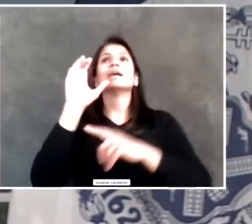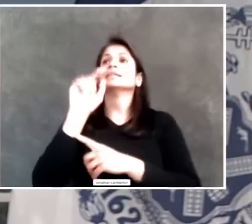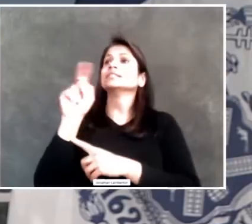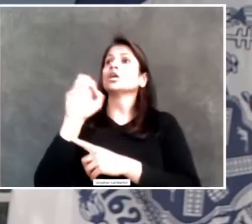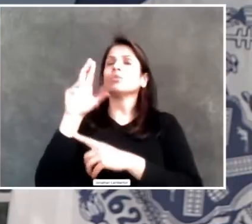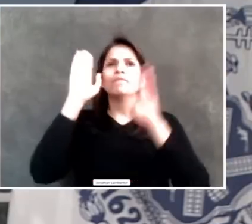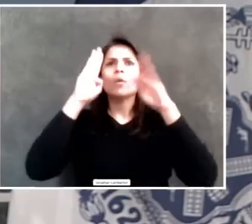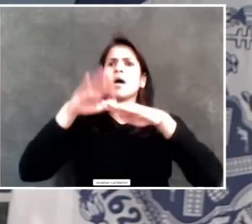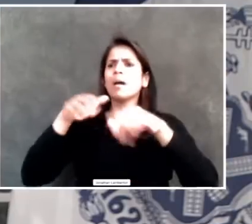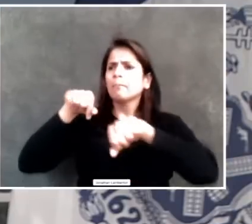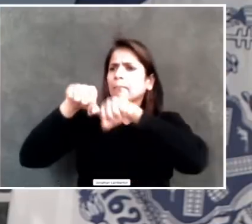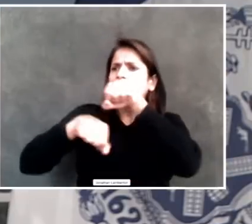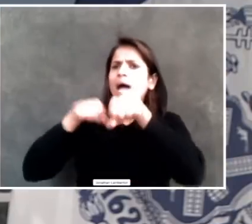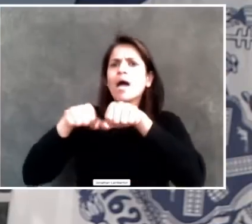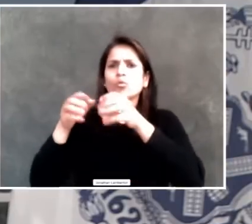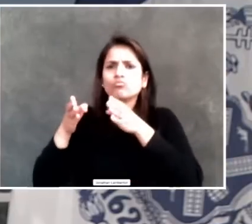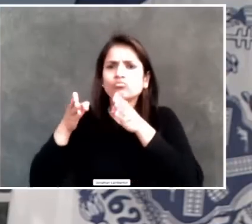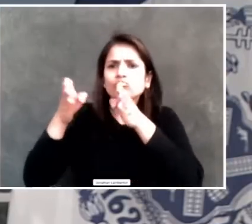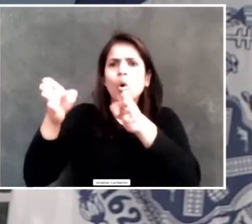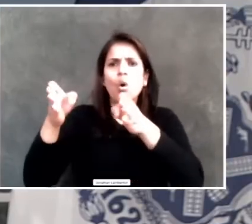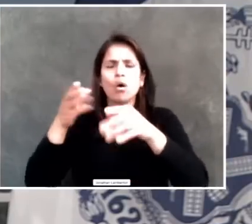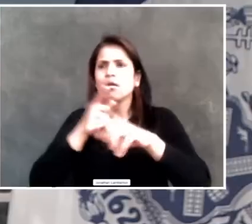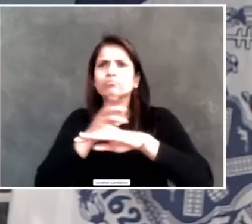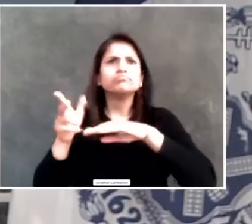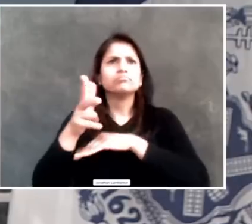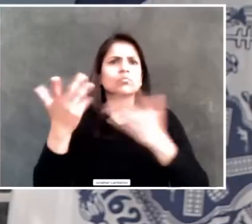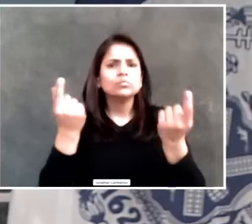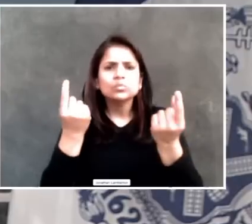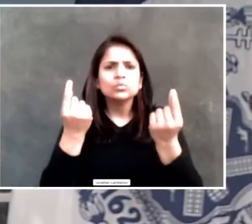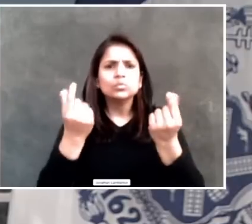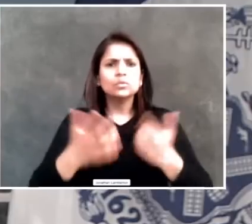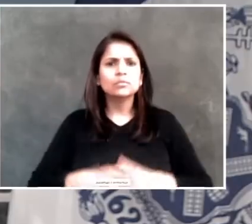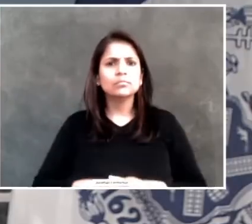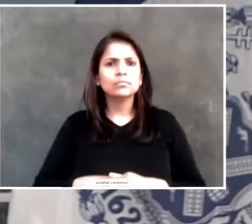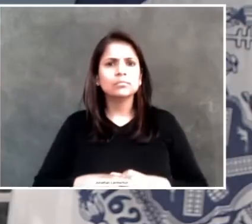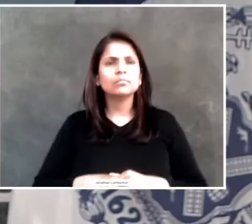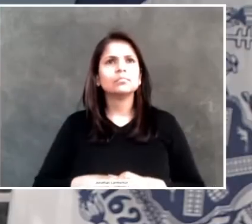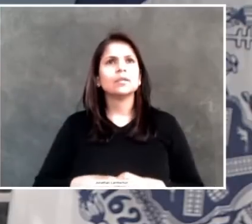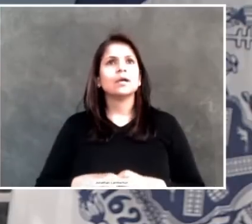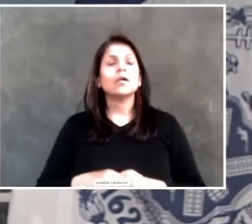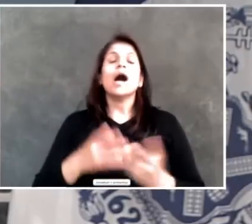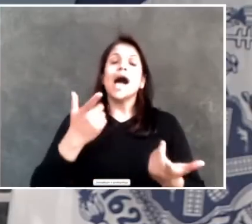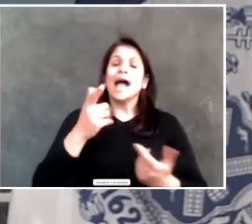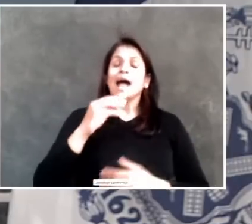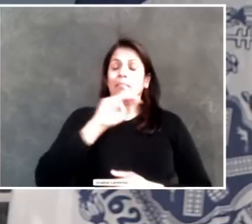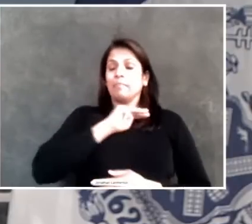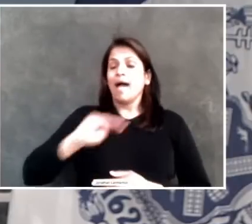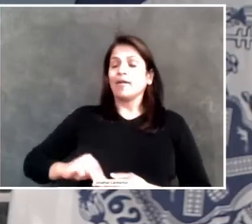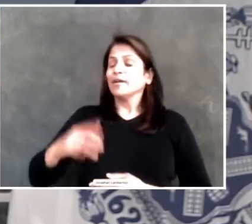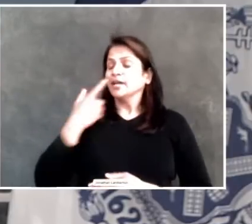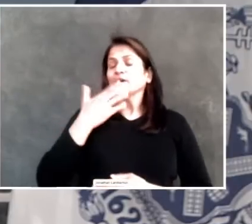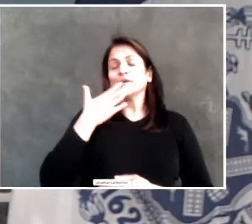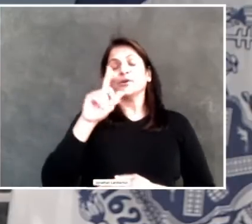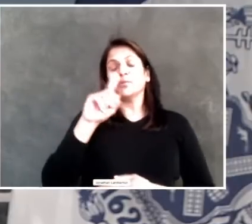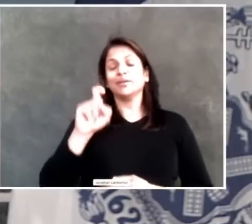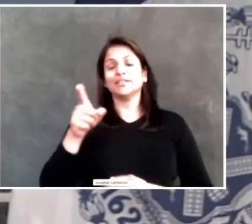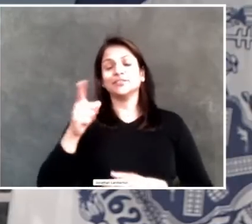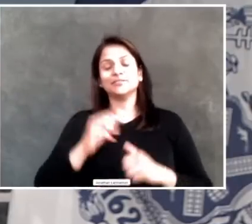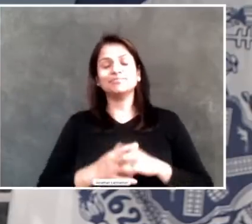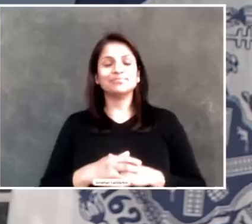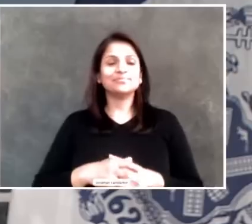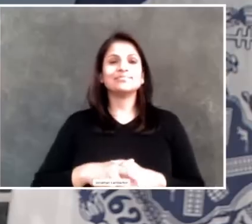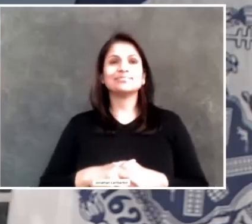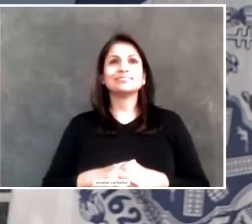fair question, but it doesn't say that because, and I would contest you on your understanding of what's been put out or will put out